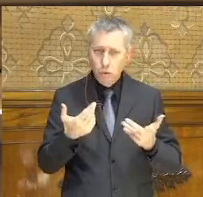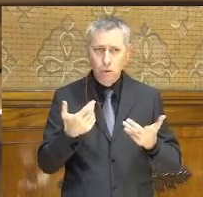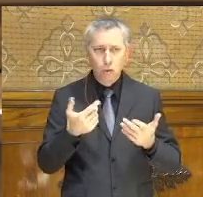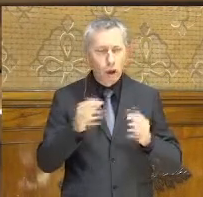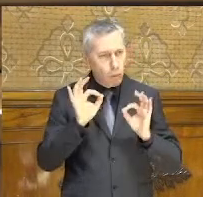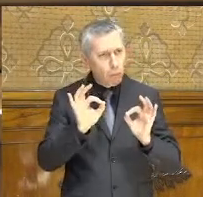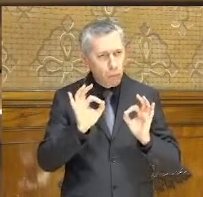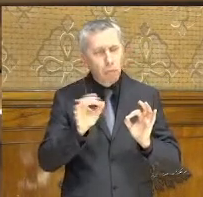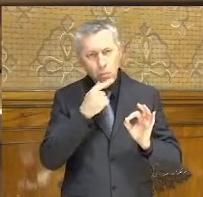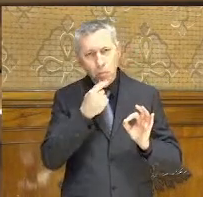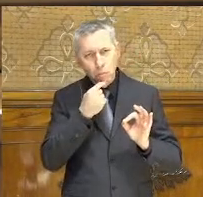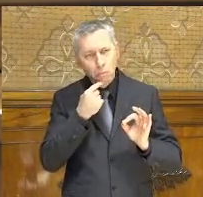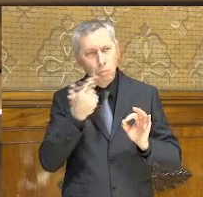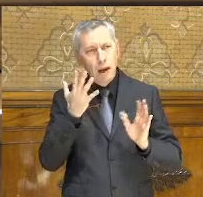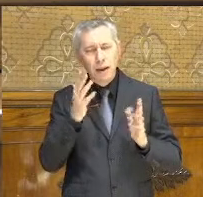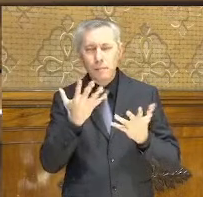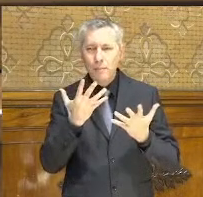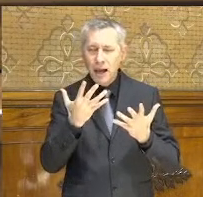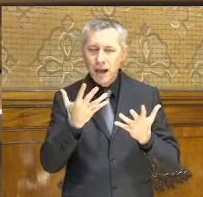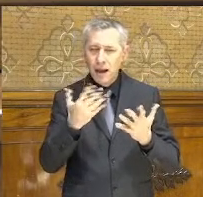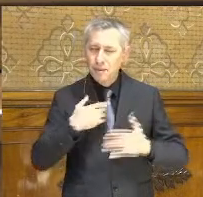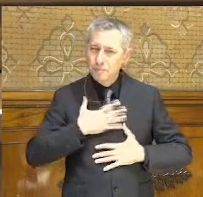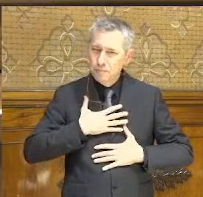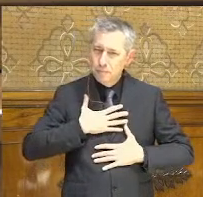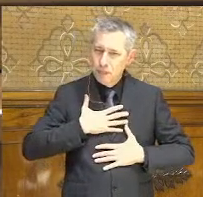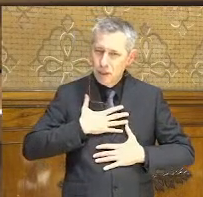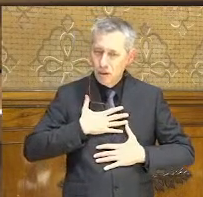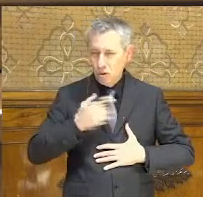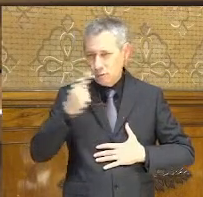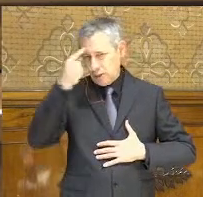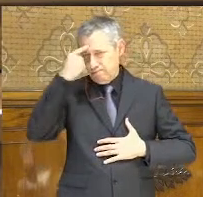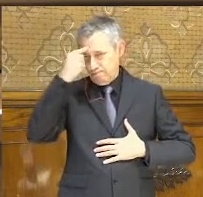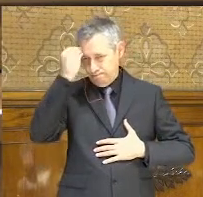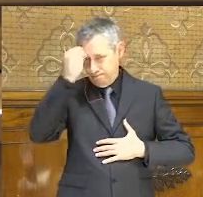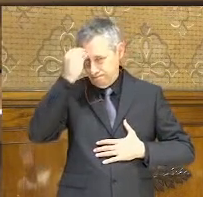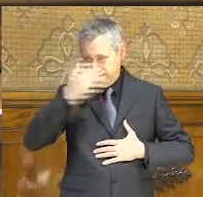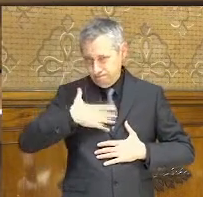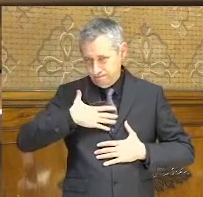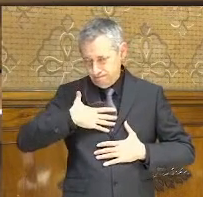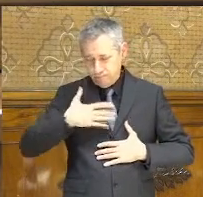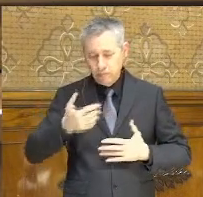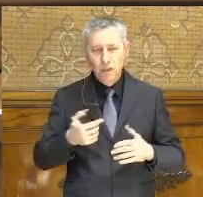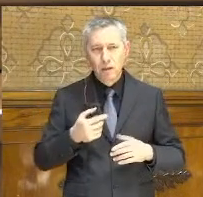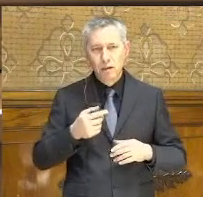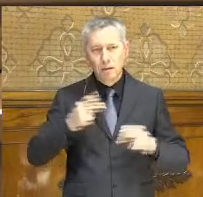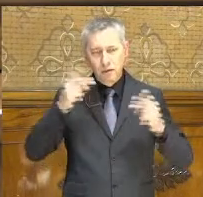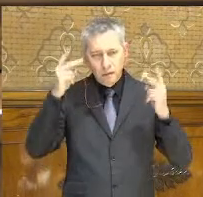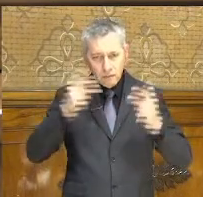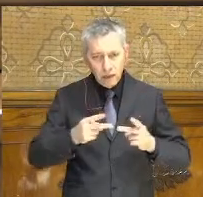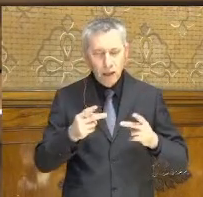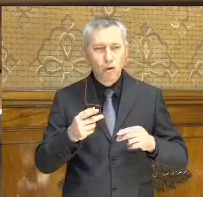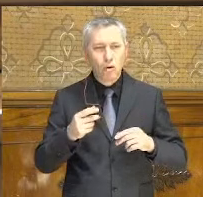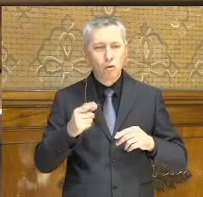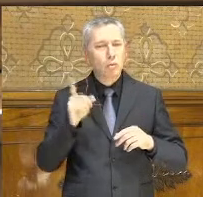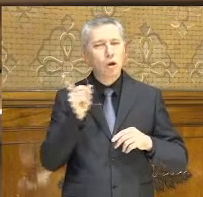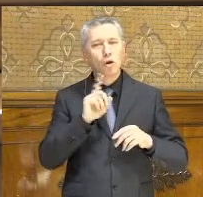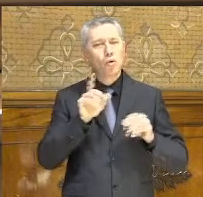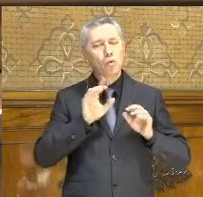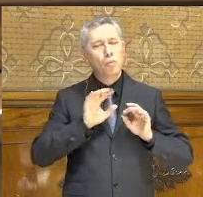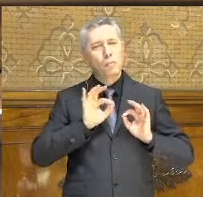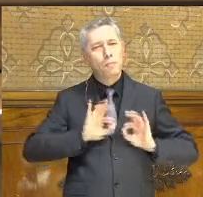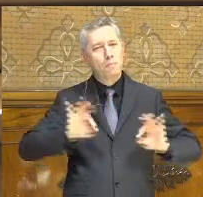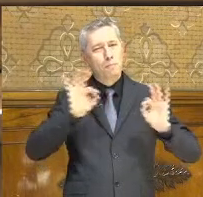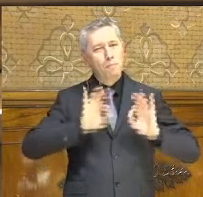my sense is that to be unprepared is also to